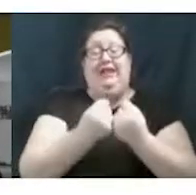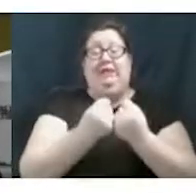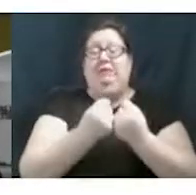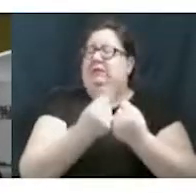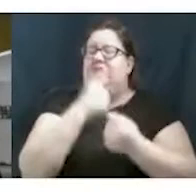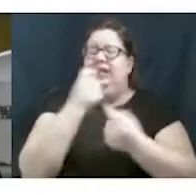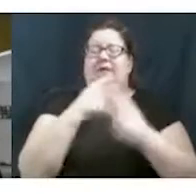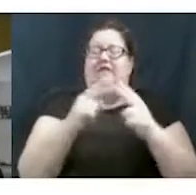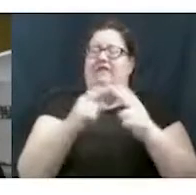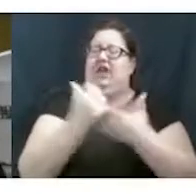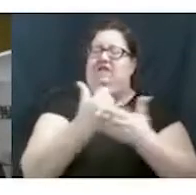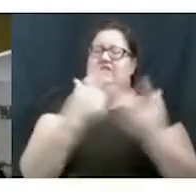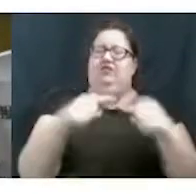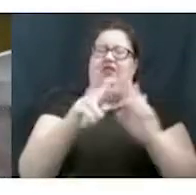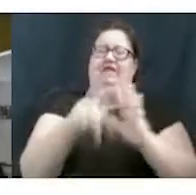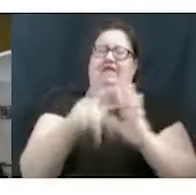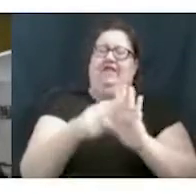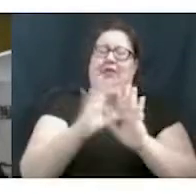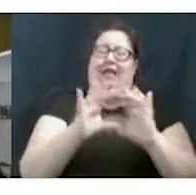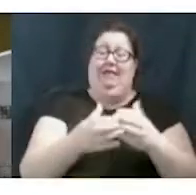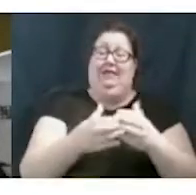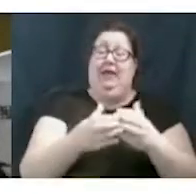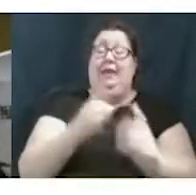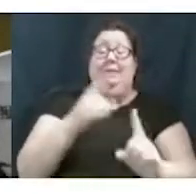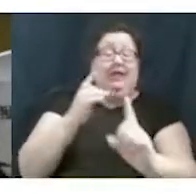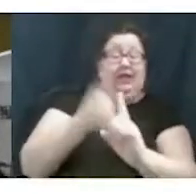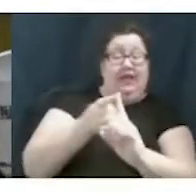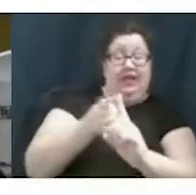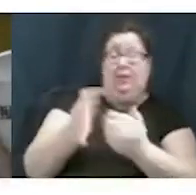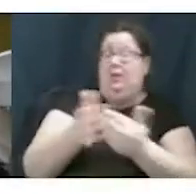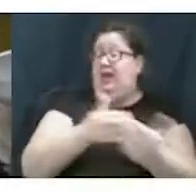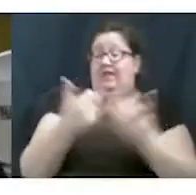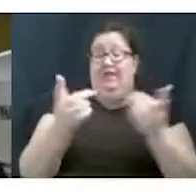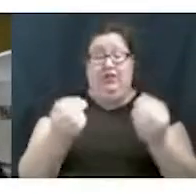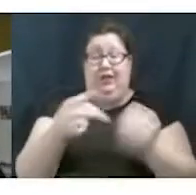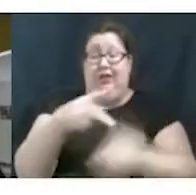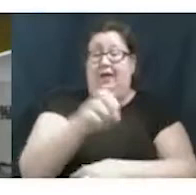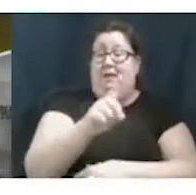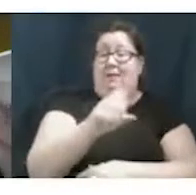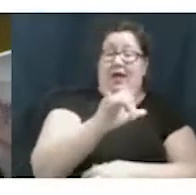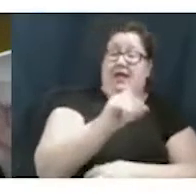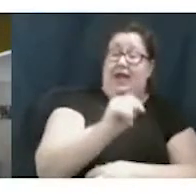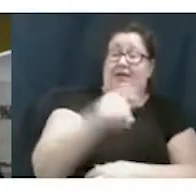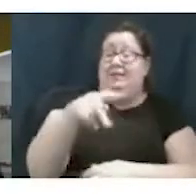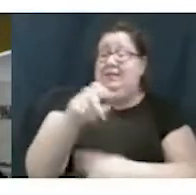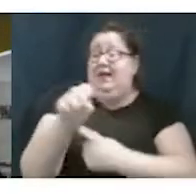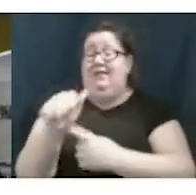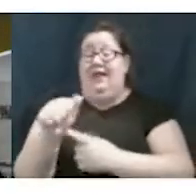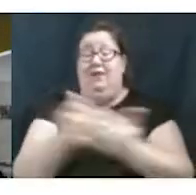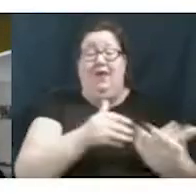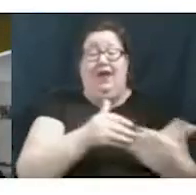video class. The key is whatever they're doing, podcast, PSA, is that they all